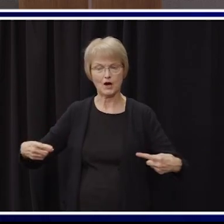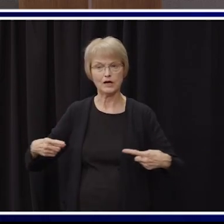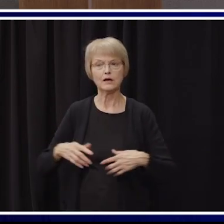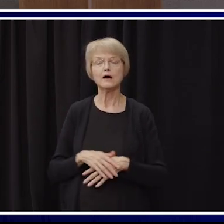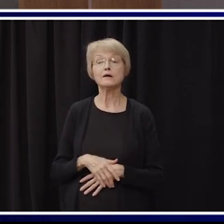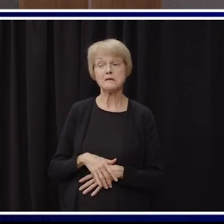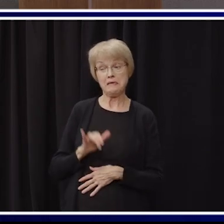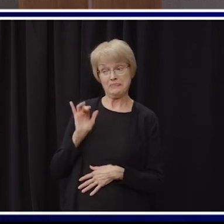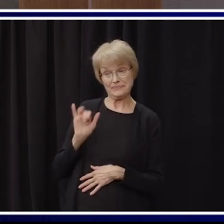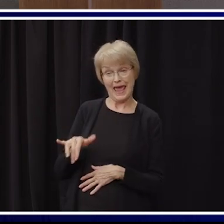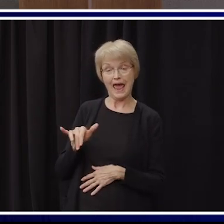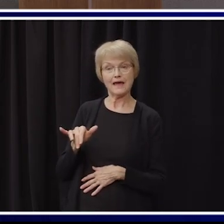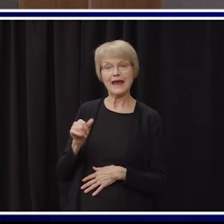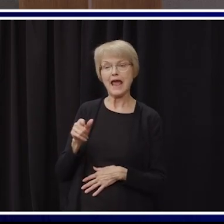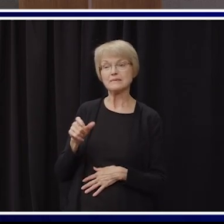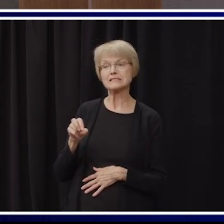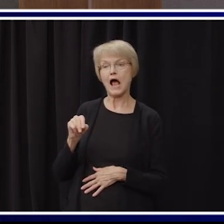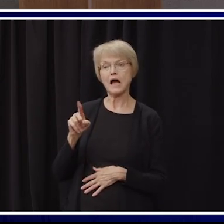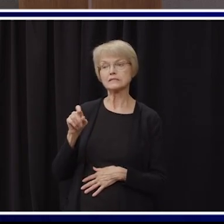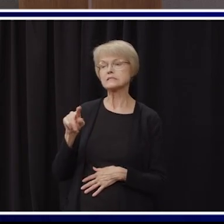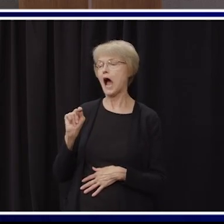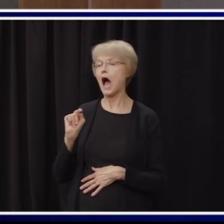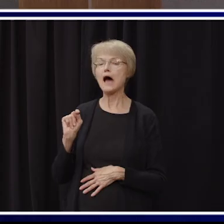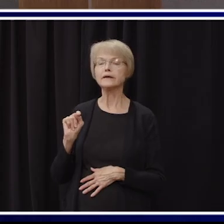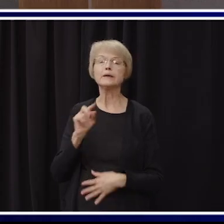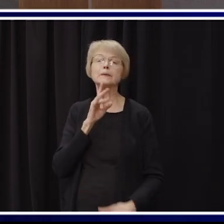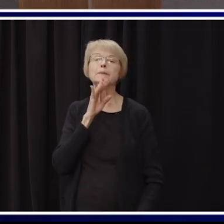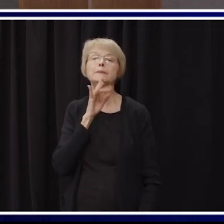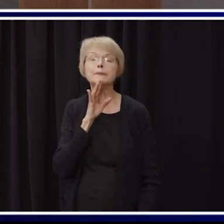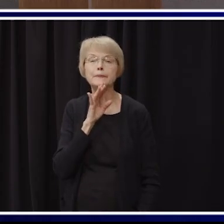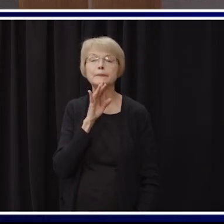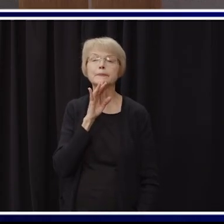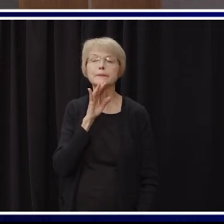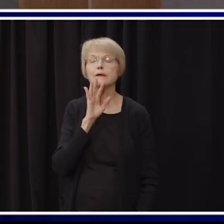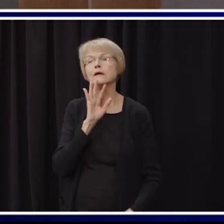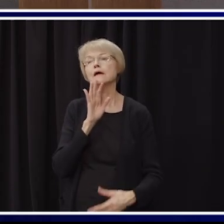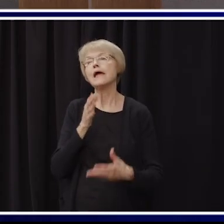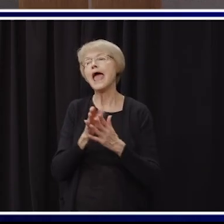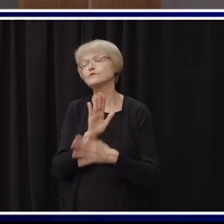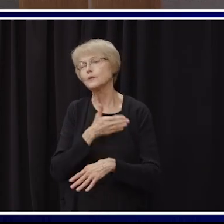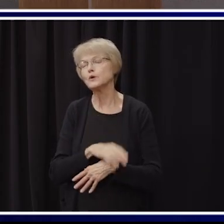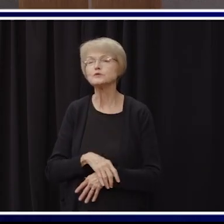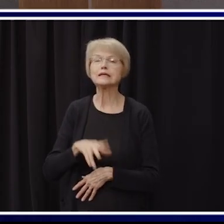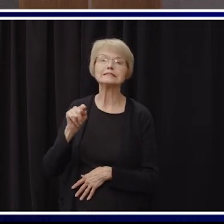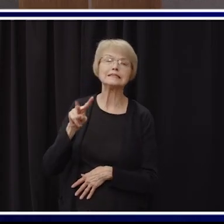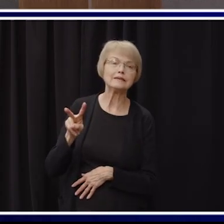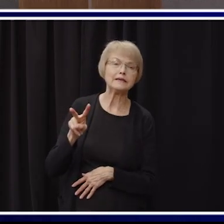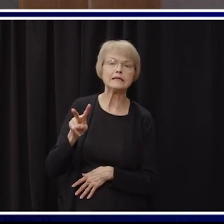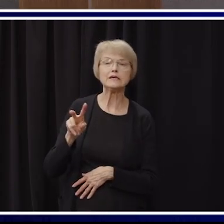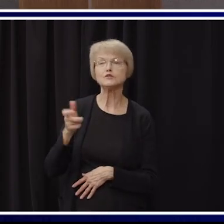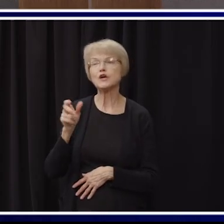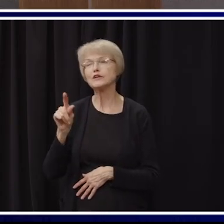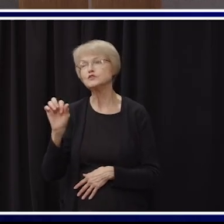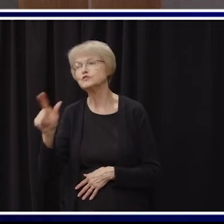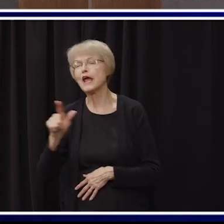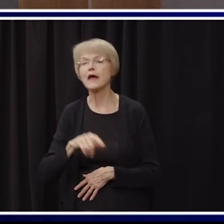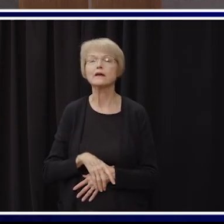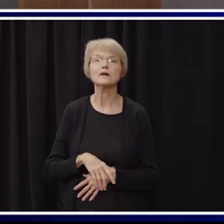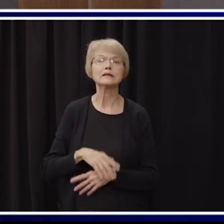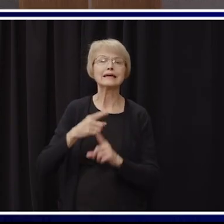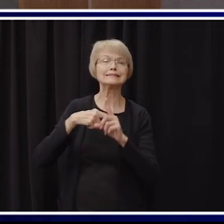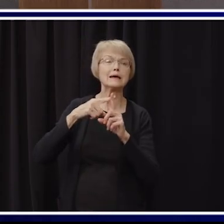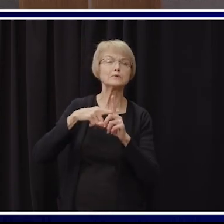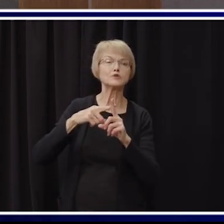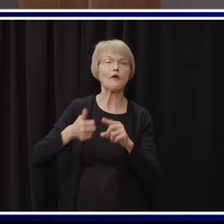to use that, and anywhere in his house, he could voice activate music, the TV, change a channel, change the temperature